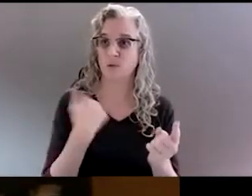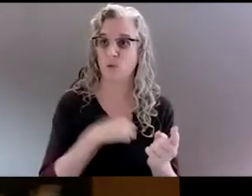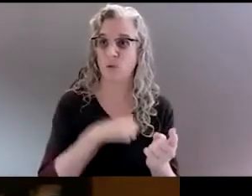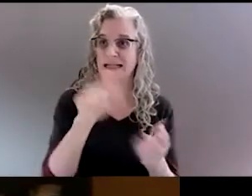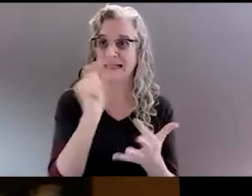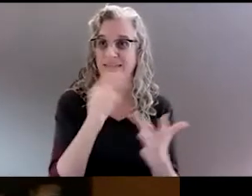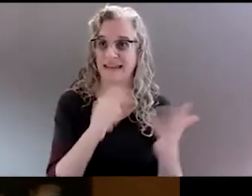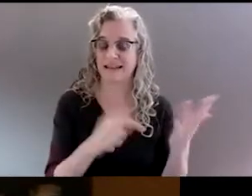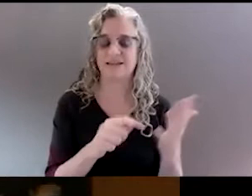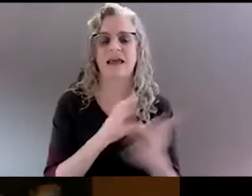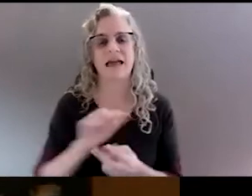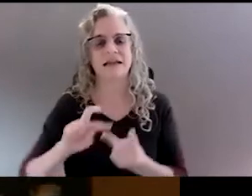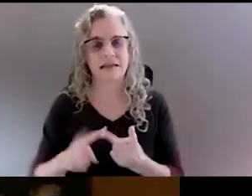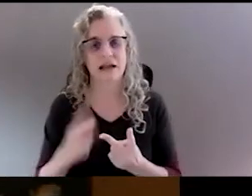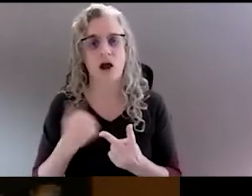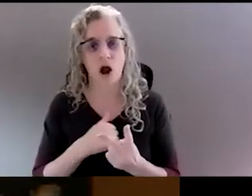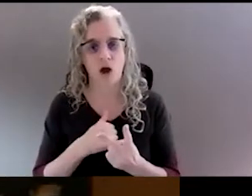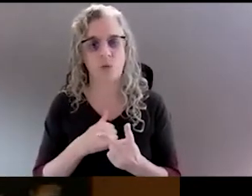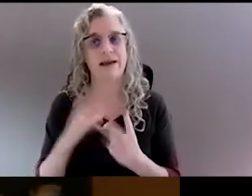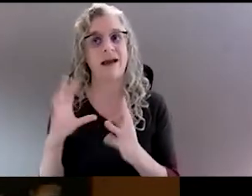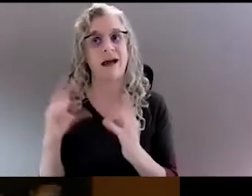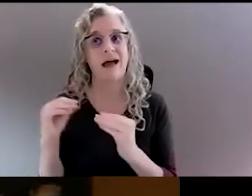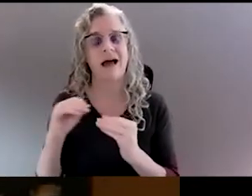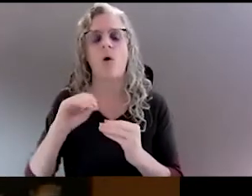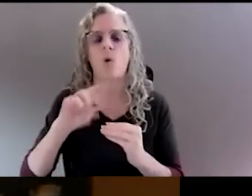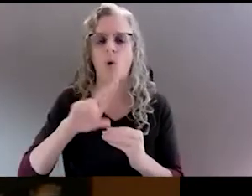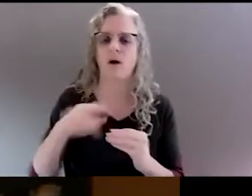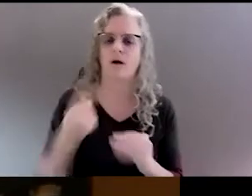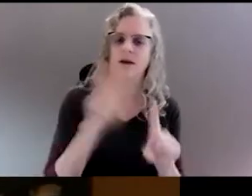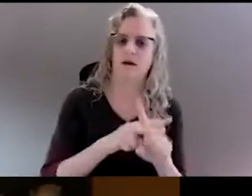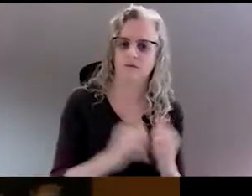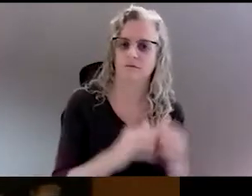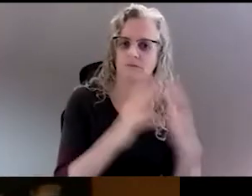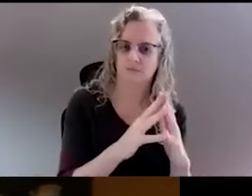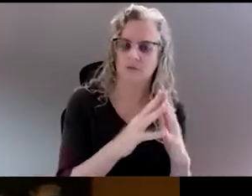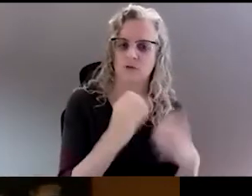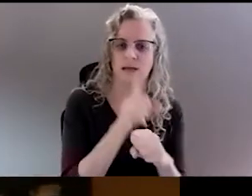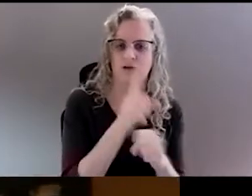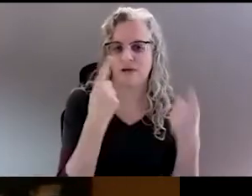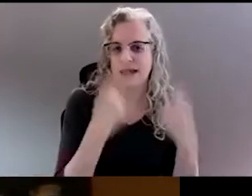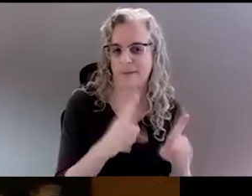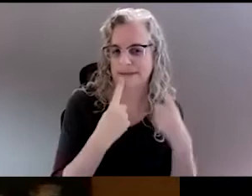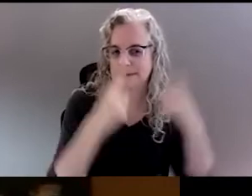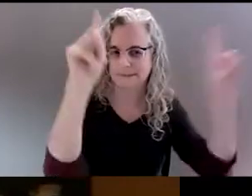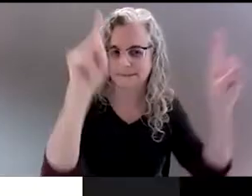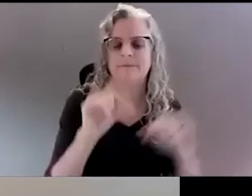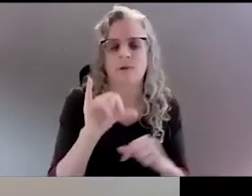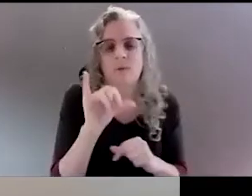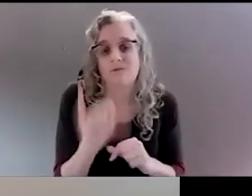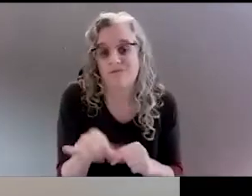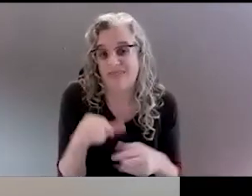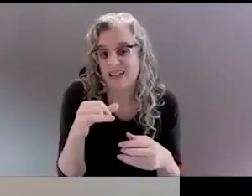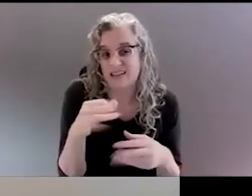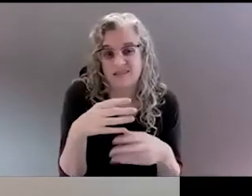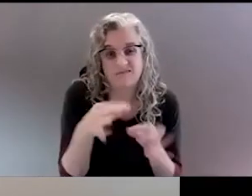make sure that we get what it is that we say that we need? And it's really all that's as simple as I can put it. Thanks so much.